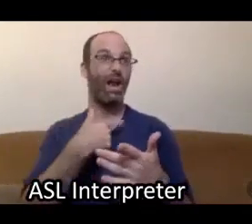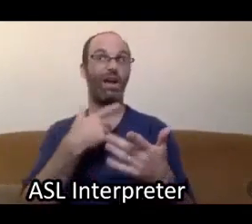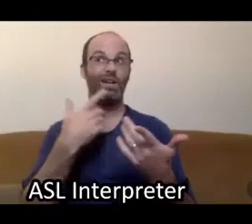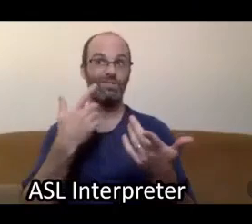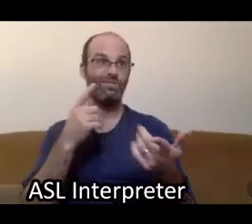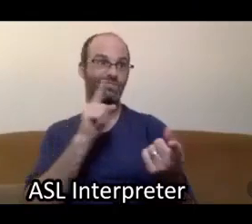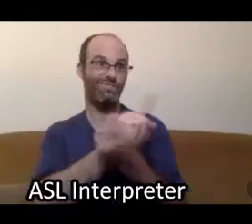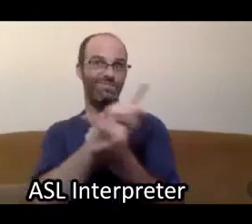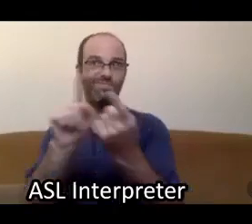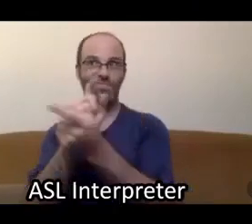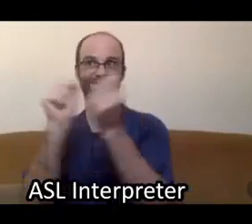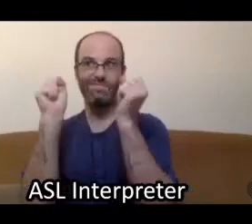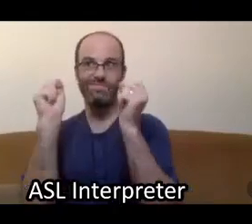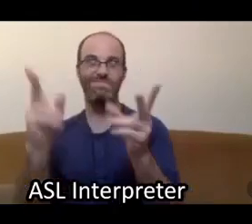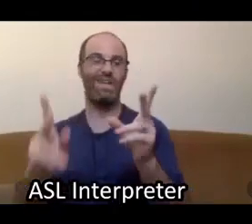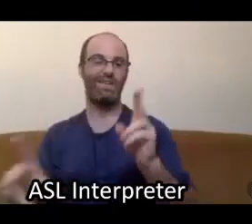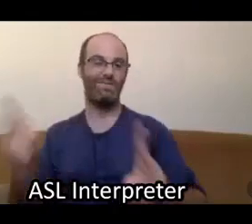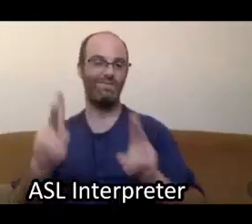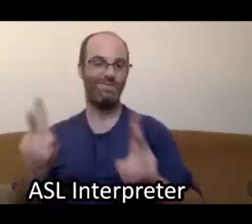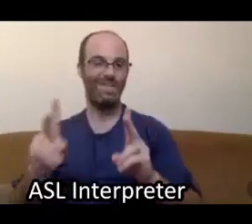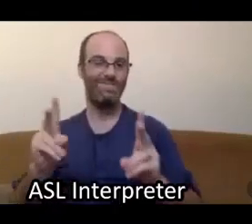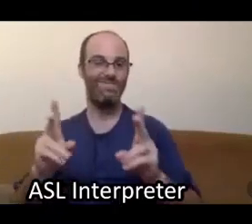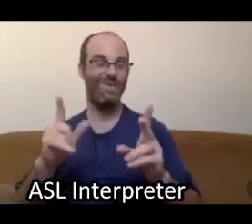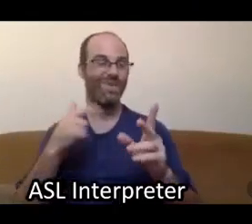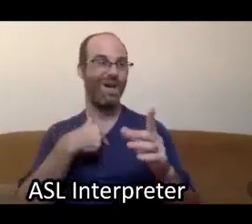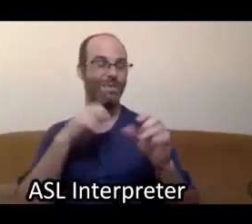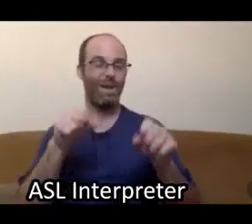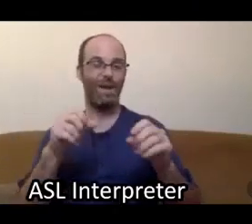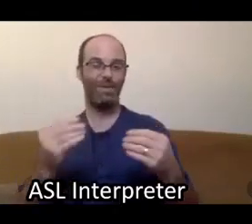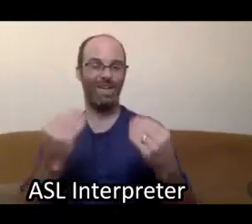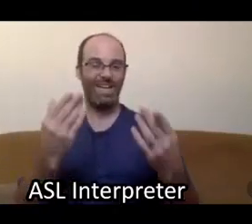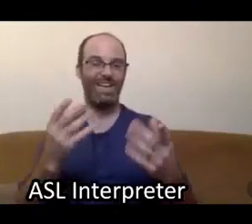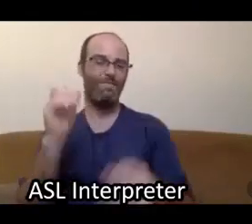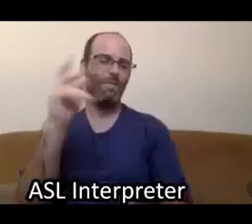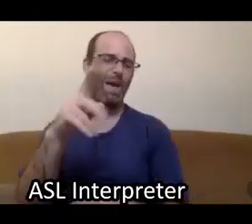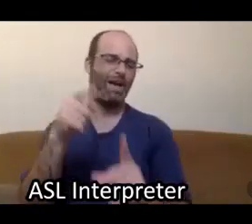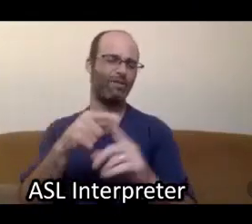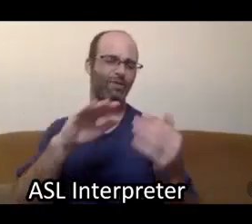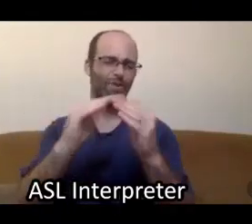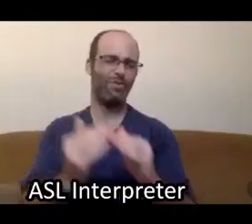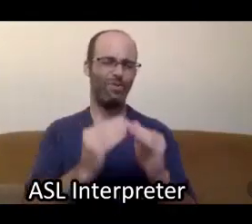back to the community, which has been a really wonderful thing to do.